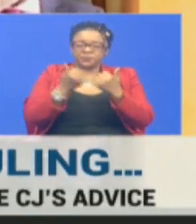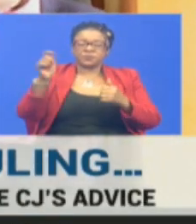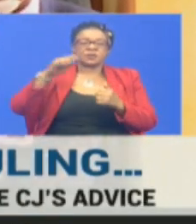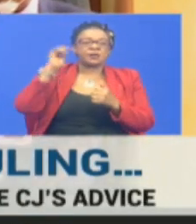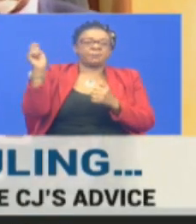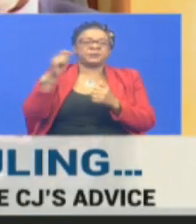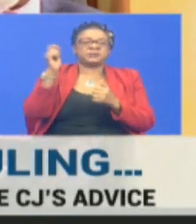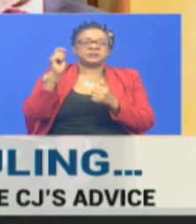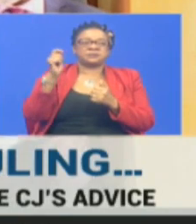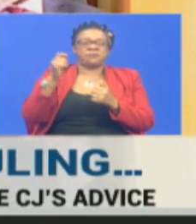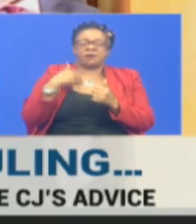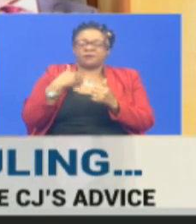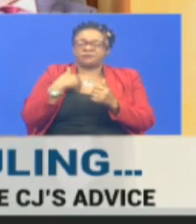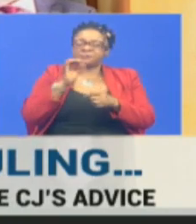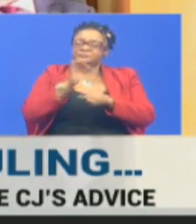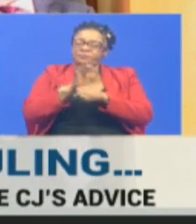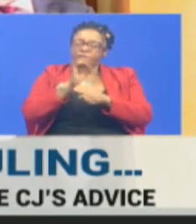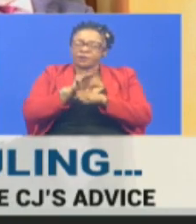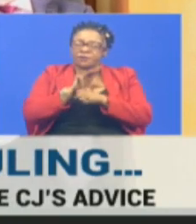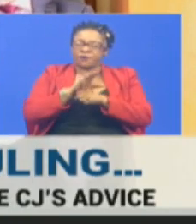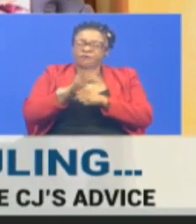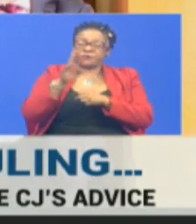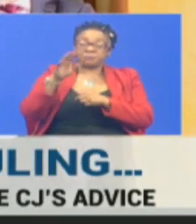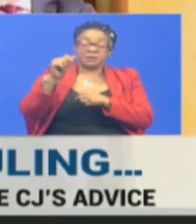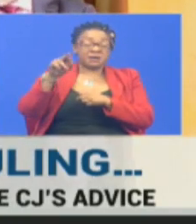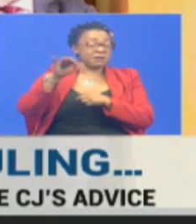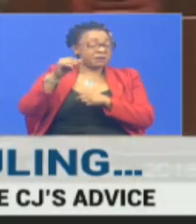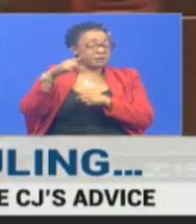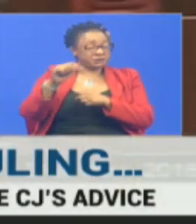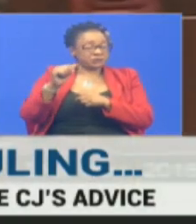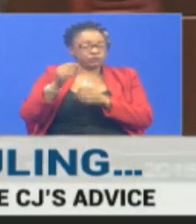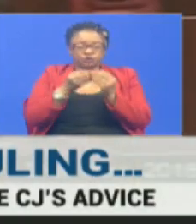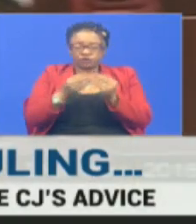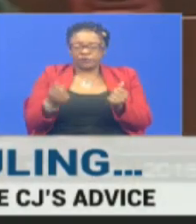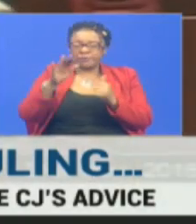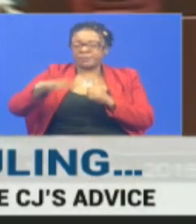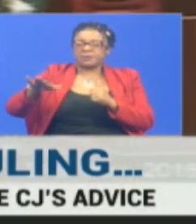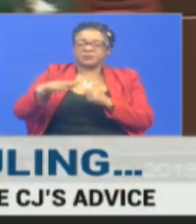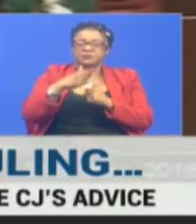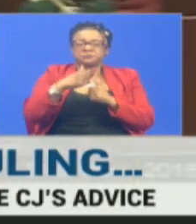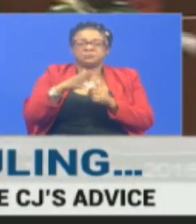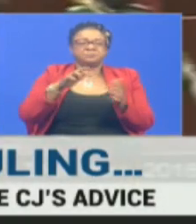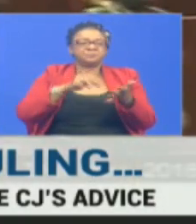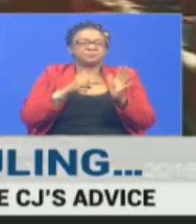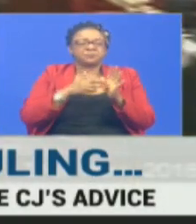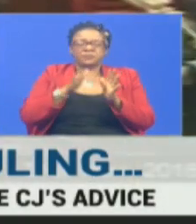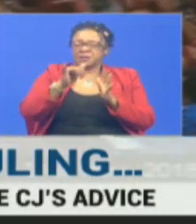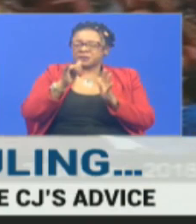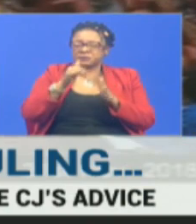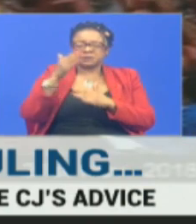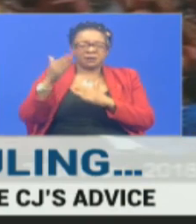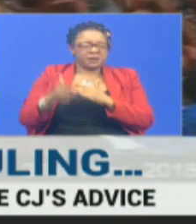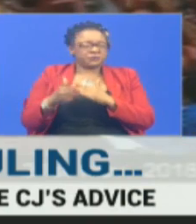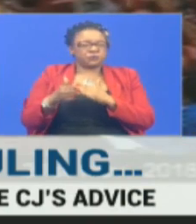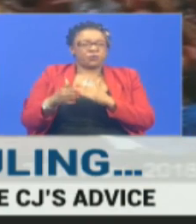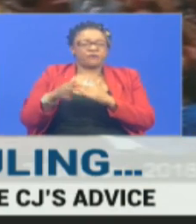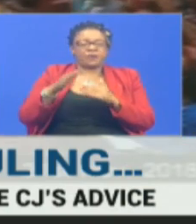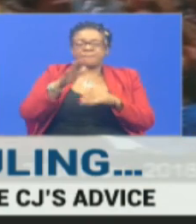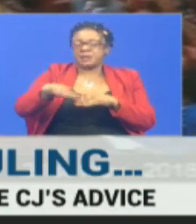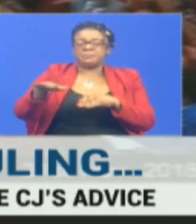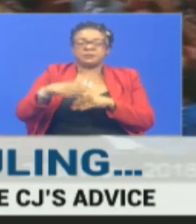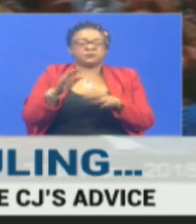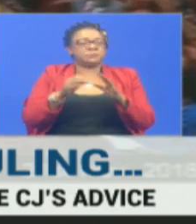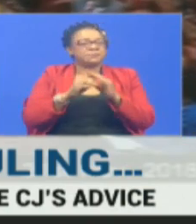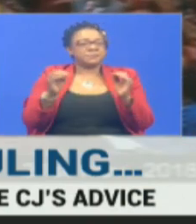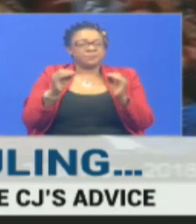the advice of Chief Justice David to dissolve Parliament, it will be the premature end of the 12th House. All the